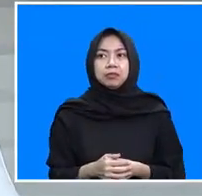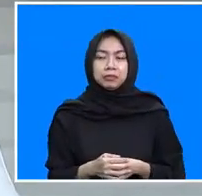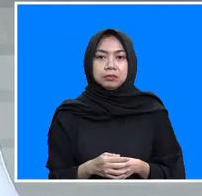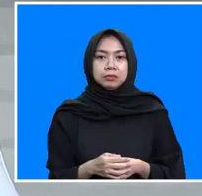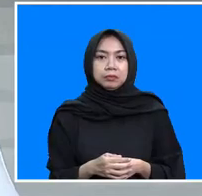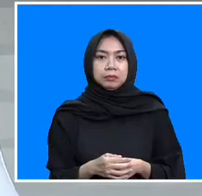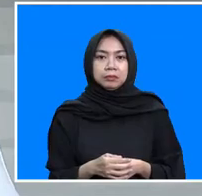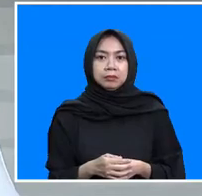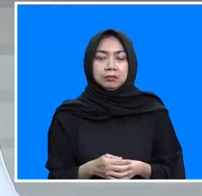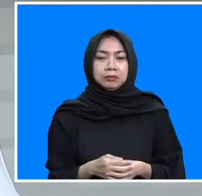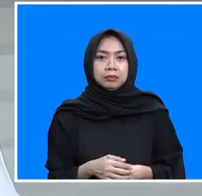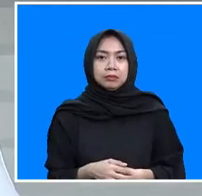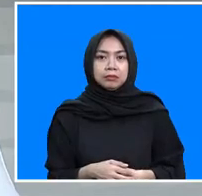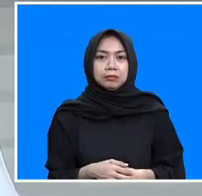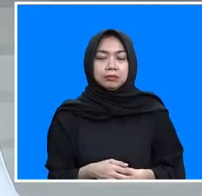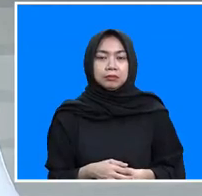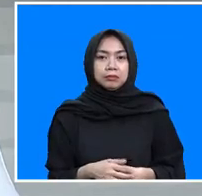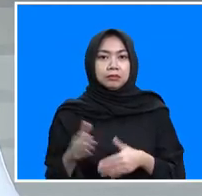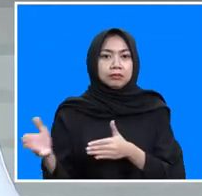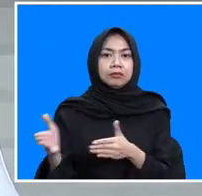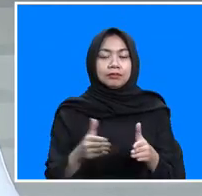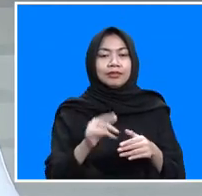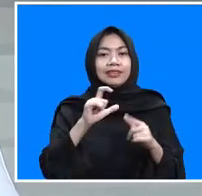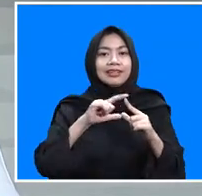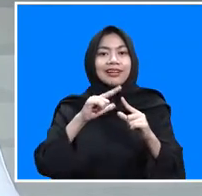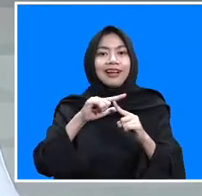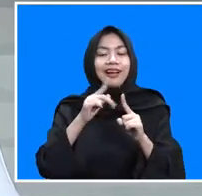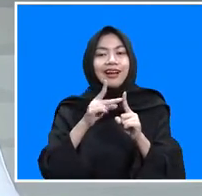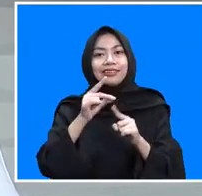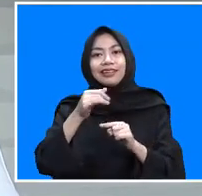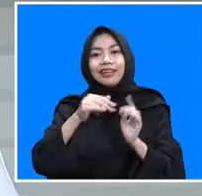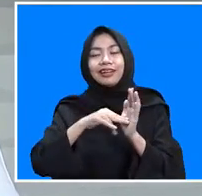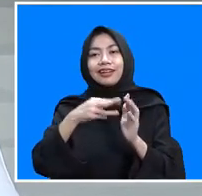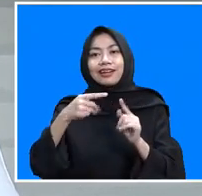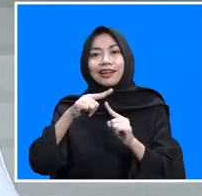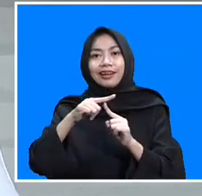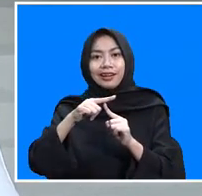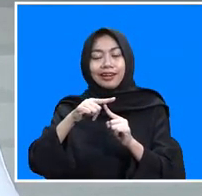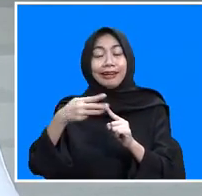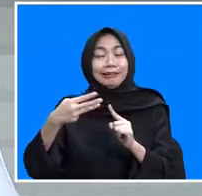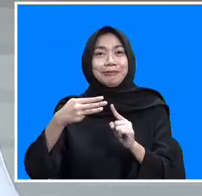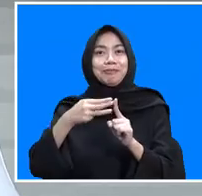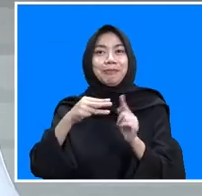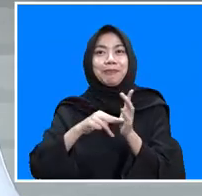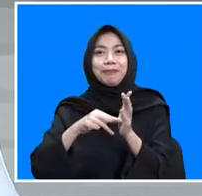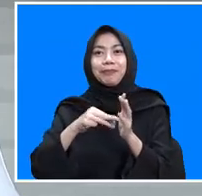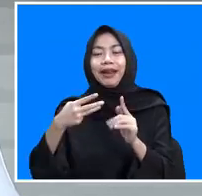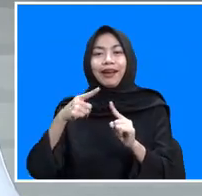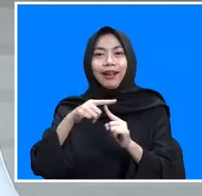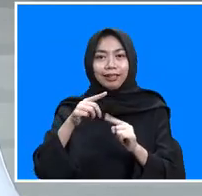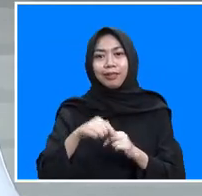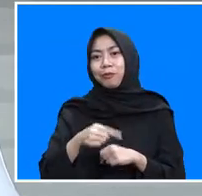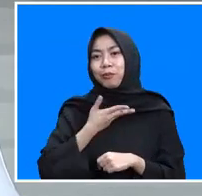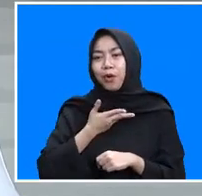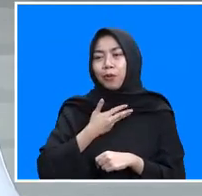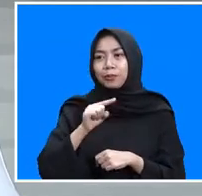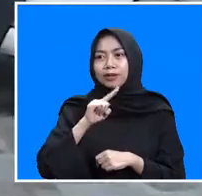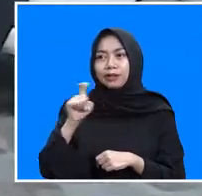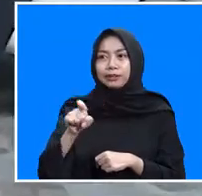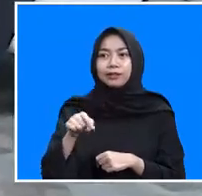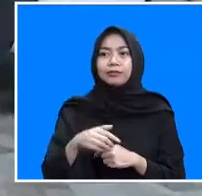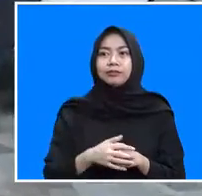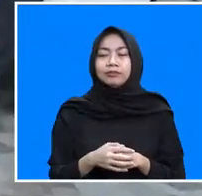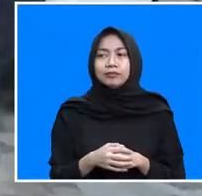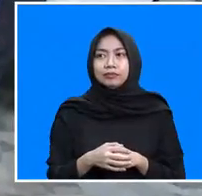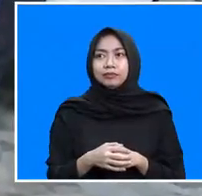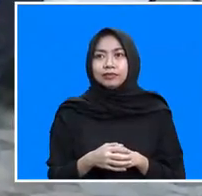And also, now let's move to Ms. Catherine Bennett. How significant is the impact of learning